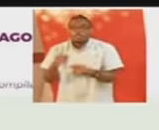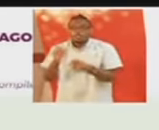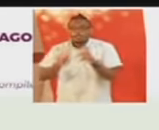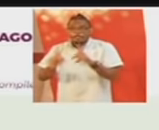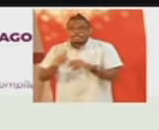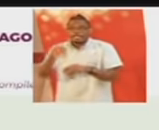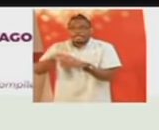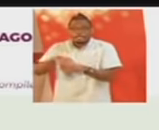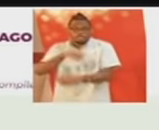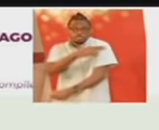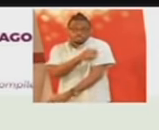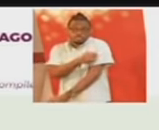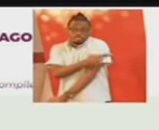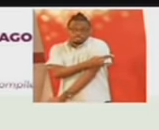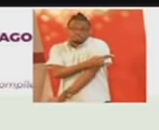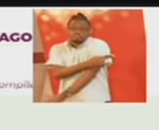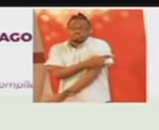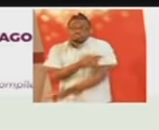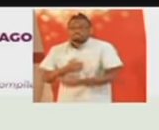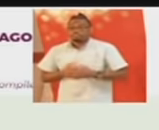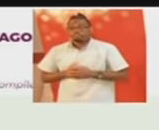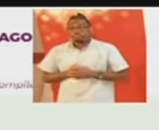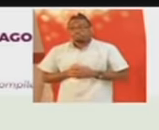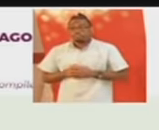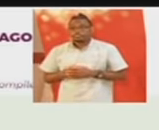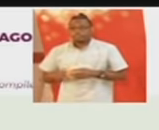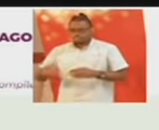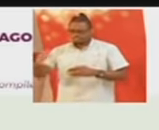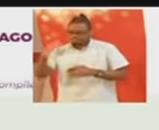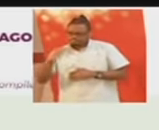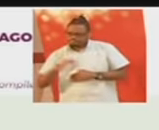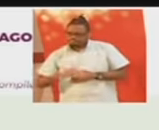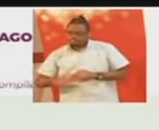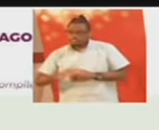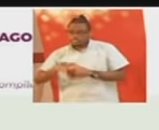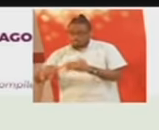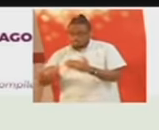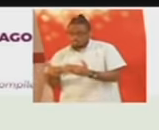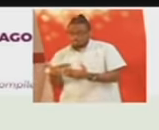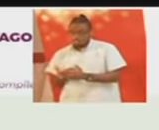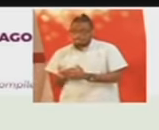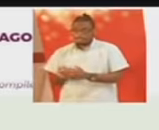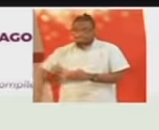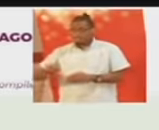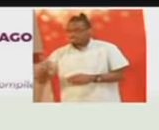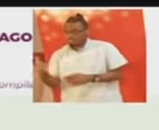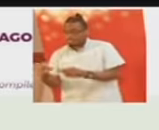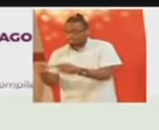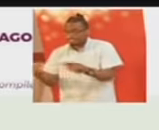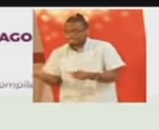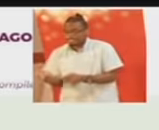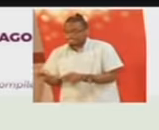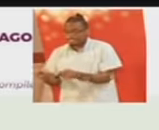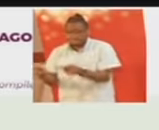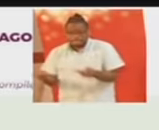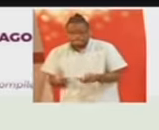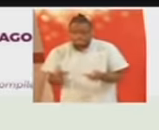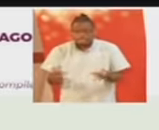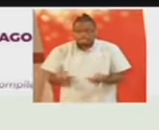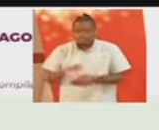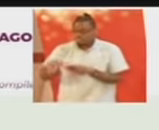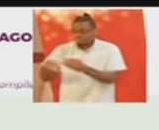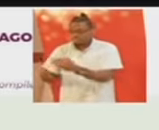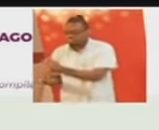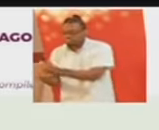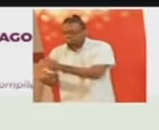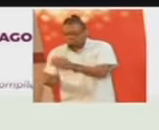by an H. As we go to the bottom, we see total patients in step-down facilities. We will give a grand total there.